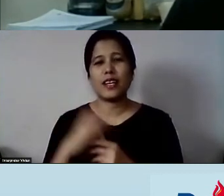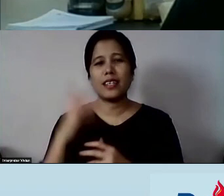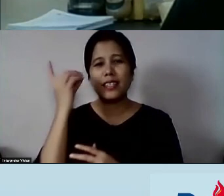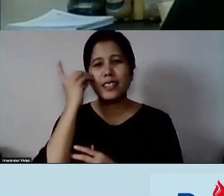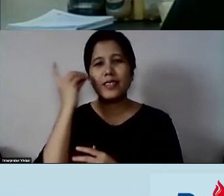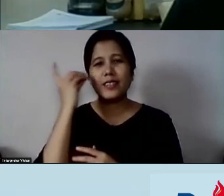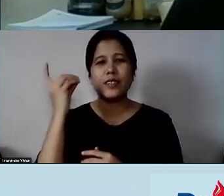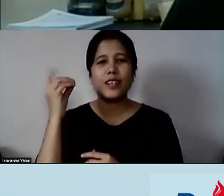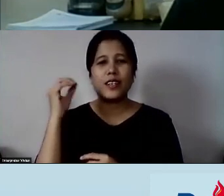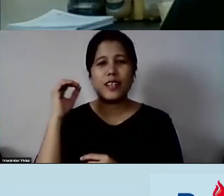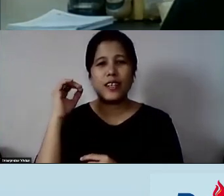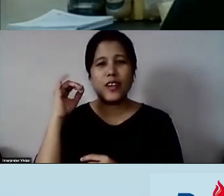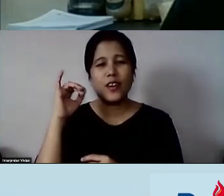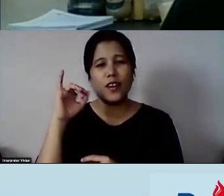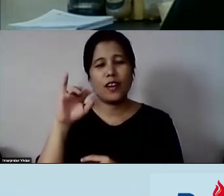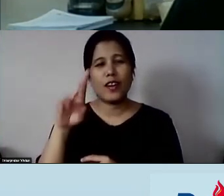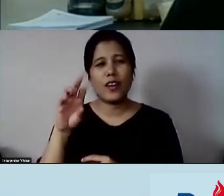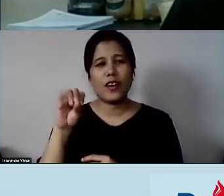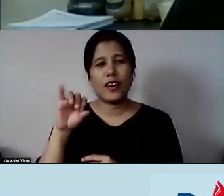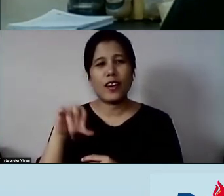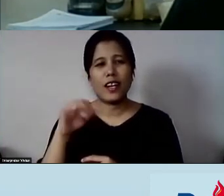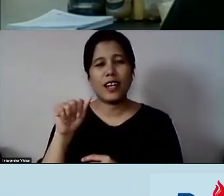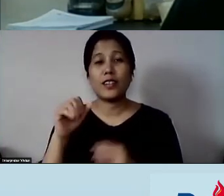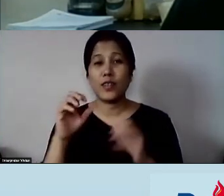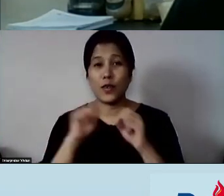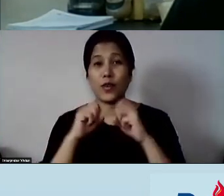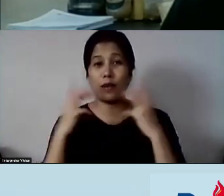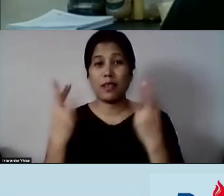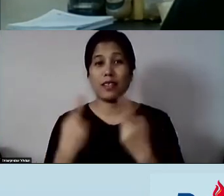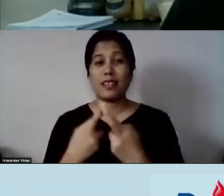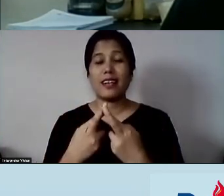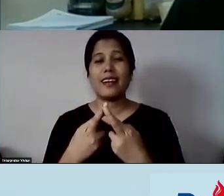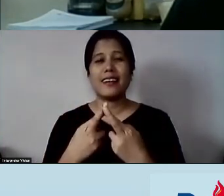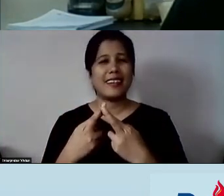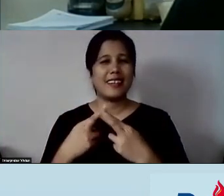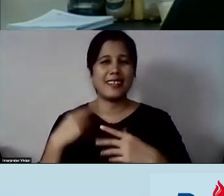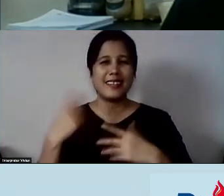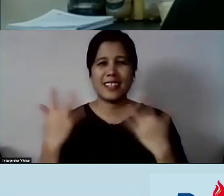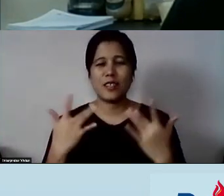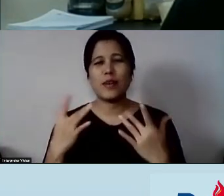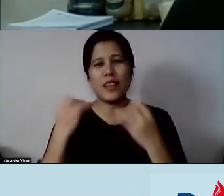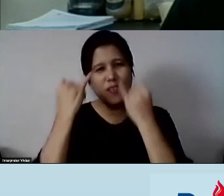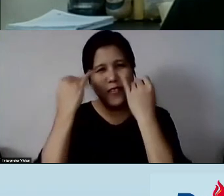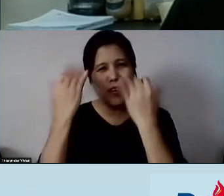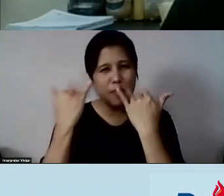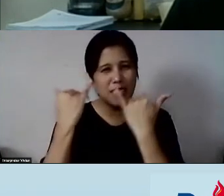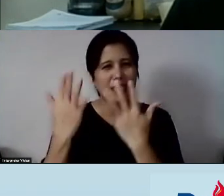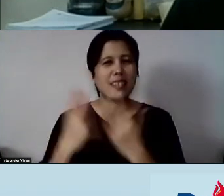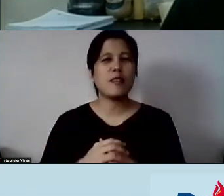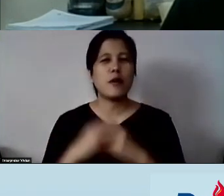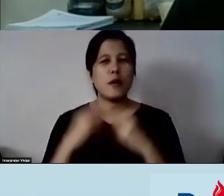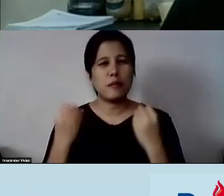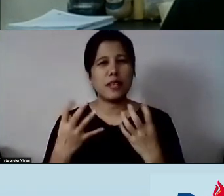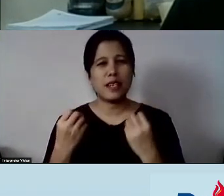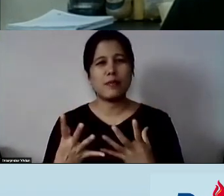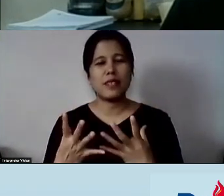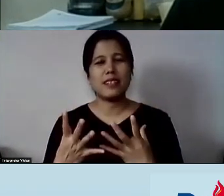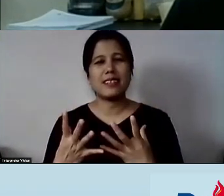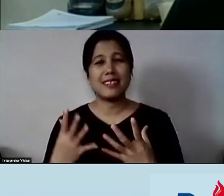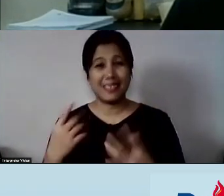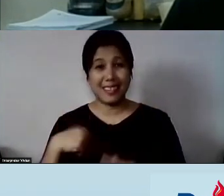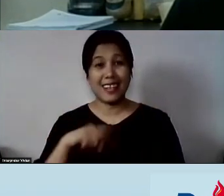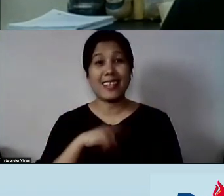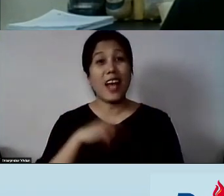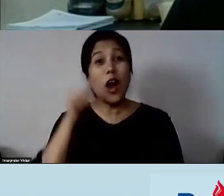Rojas. Your webinar this morning has been incredibly informative, no? At least marami na ngayon sa amin